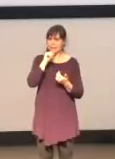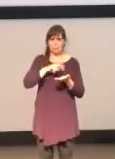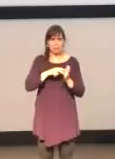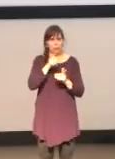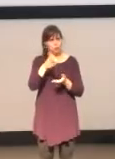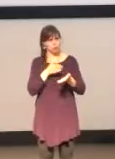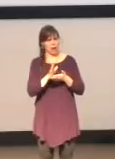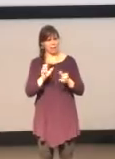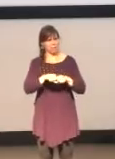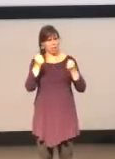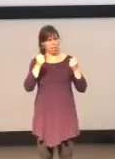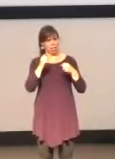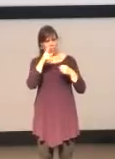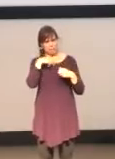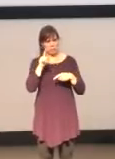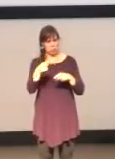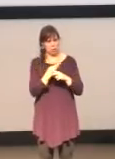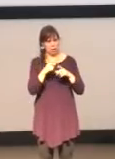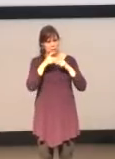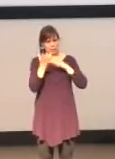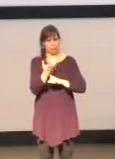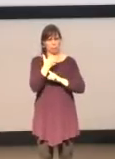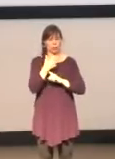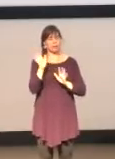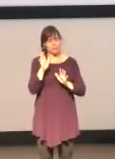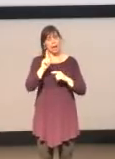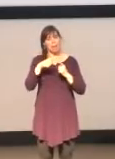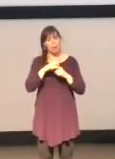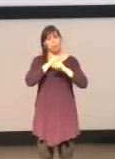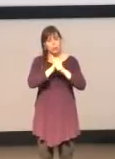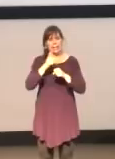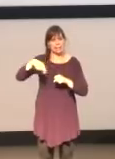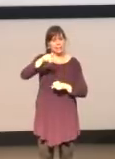rights. It is really about protecting all of us so that we can,